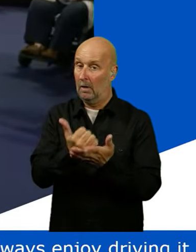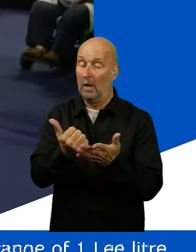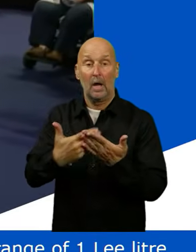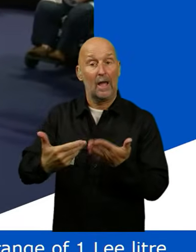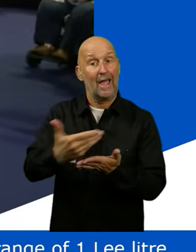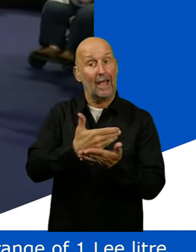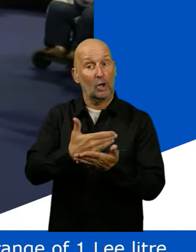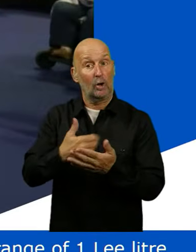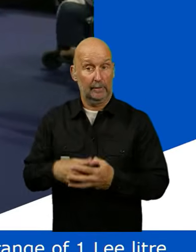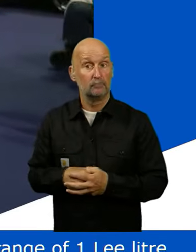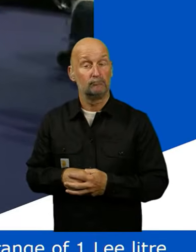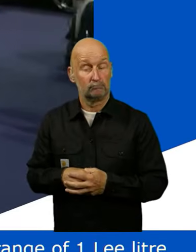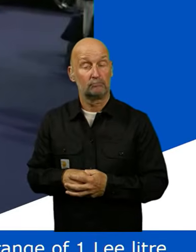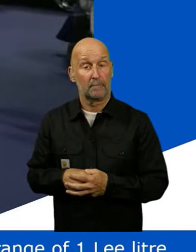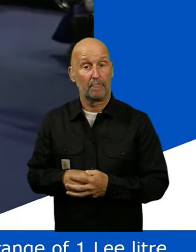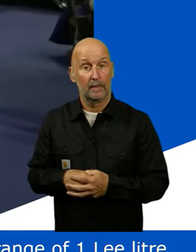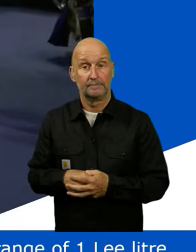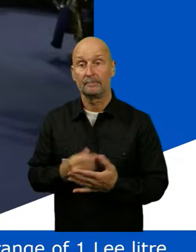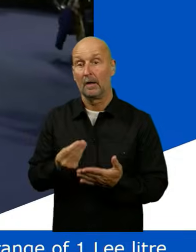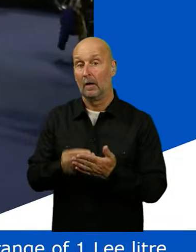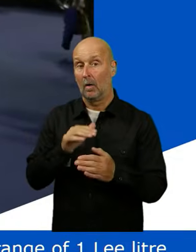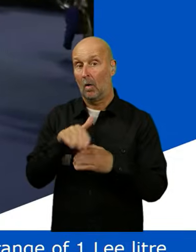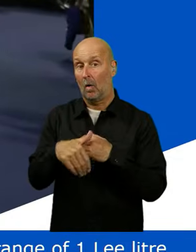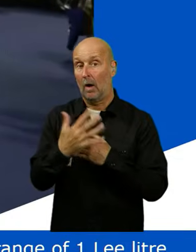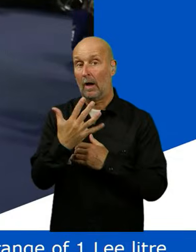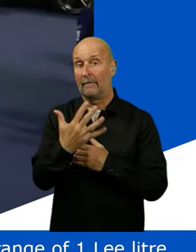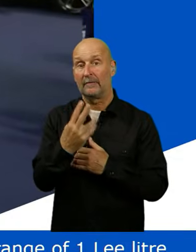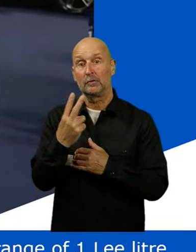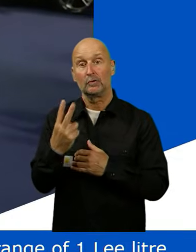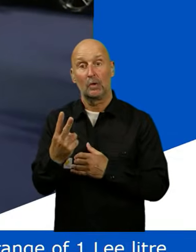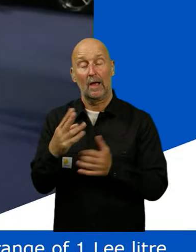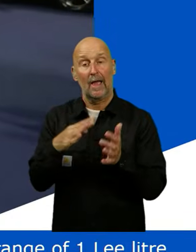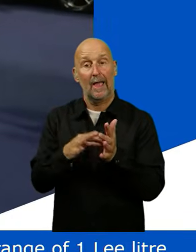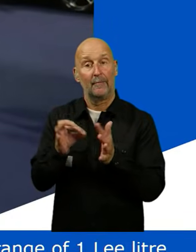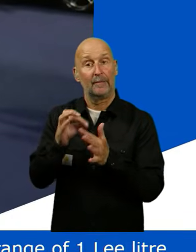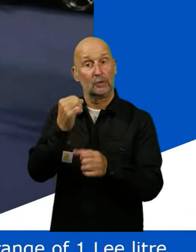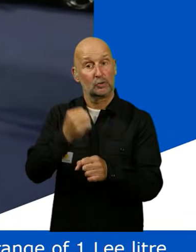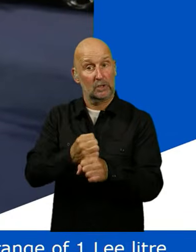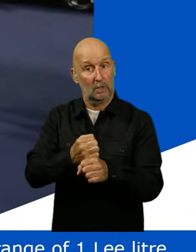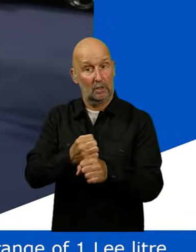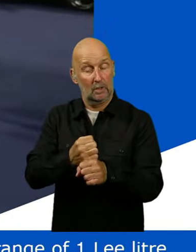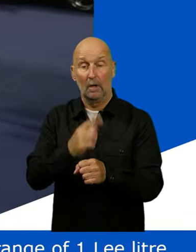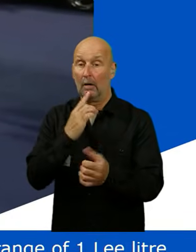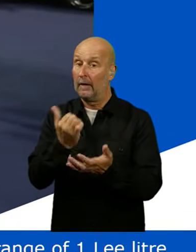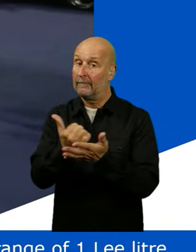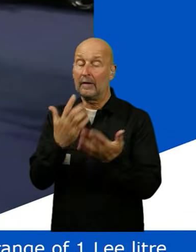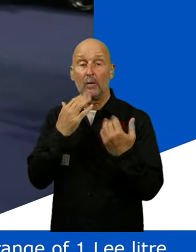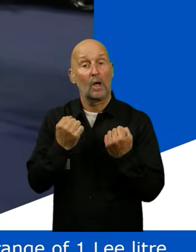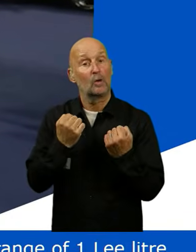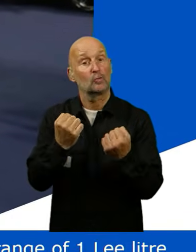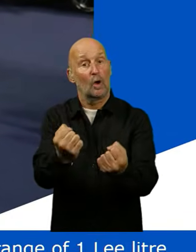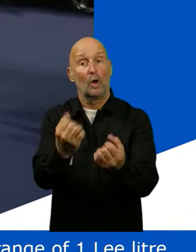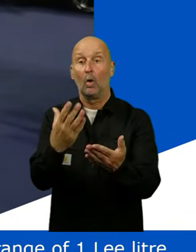economy. The best selling version does over 52 mpg, which is great on the road. You can get it with a manual gearbox